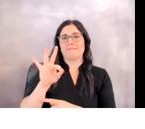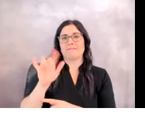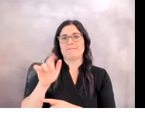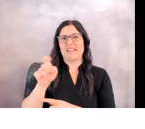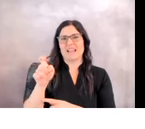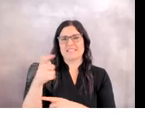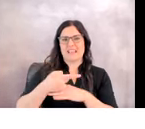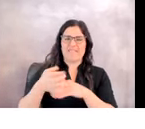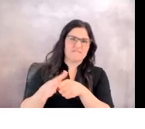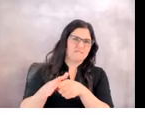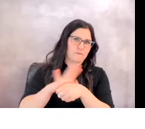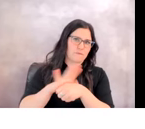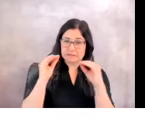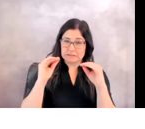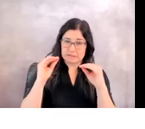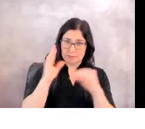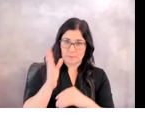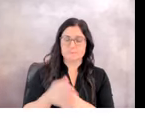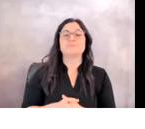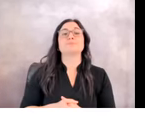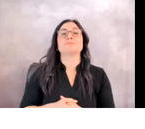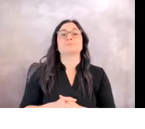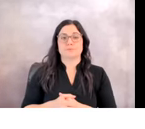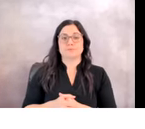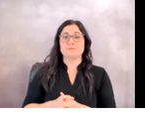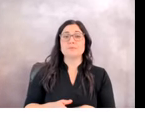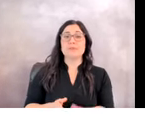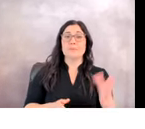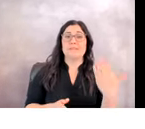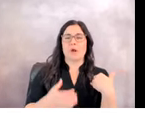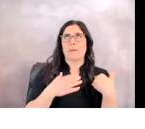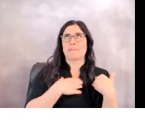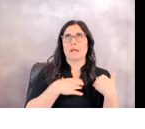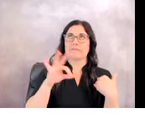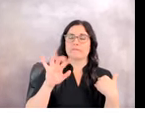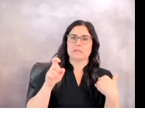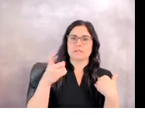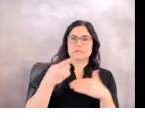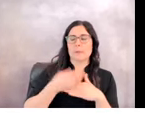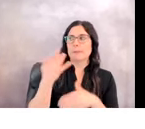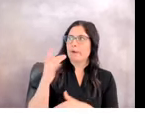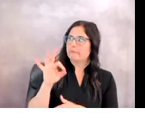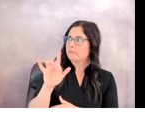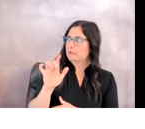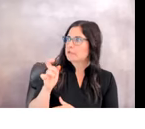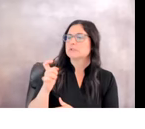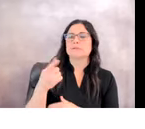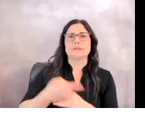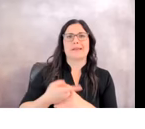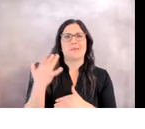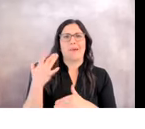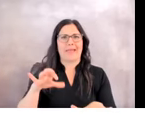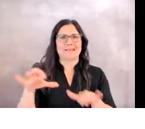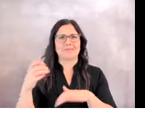strand. So our plan is, because we were griping about flex day, it never made sense to me that we have activities